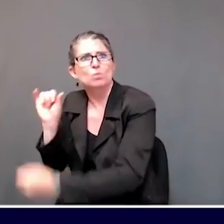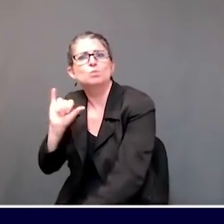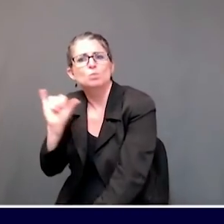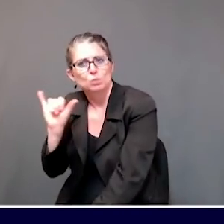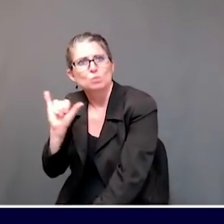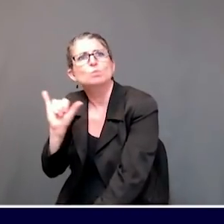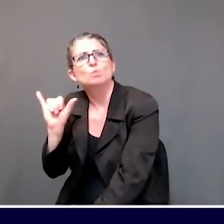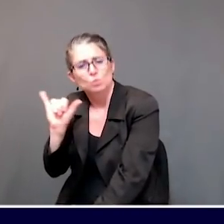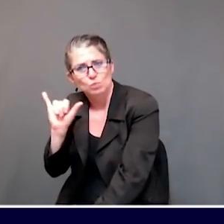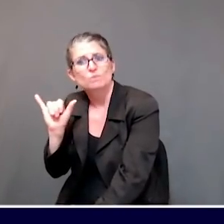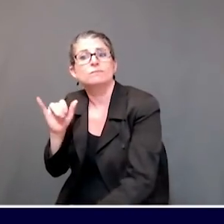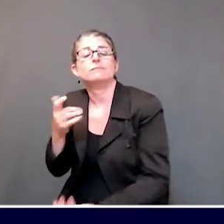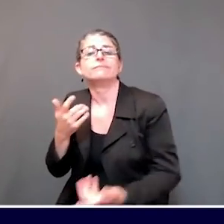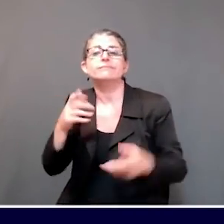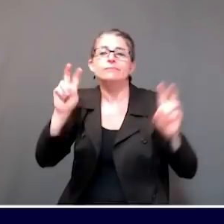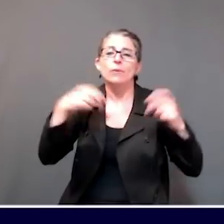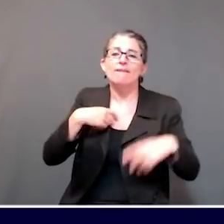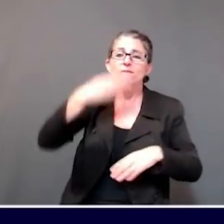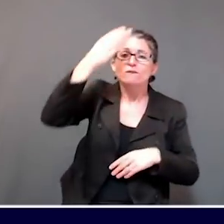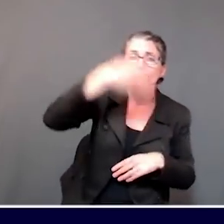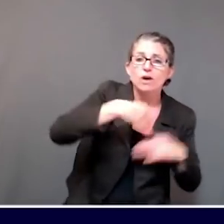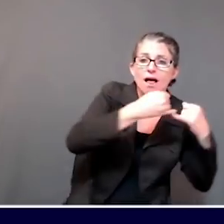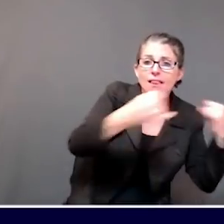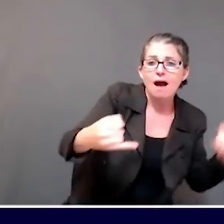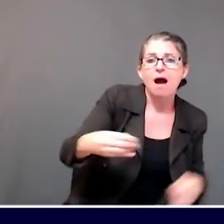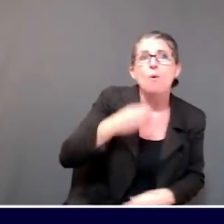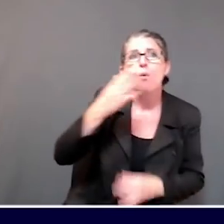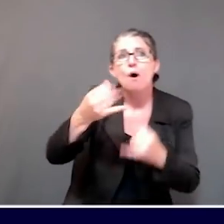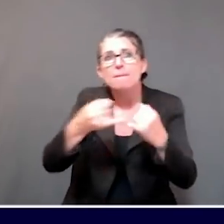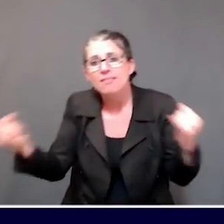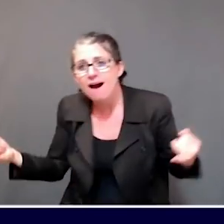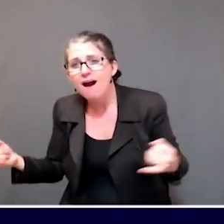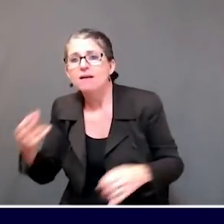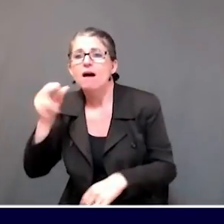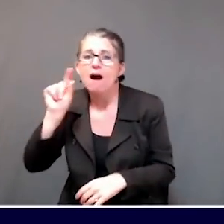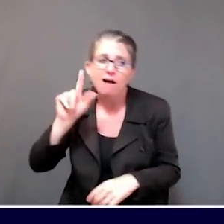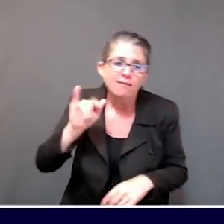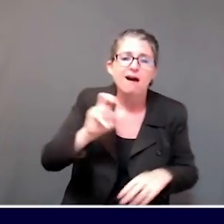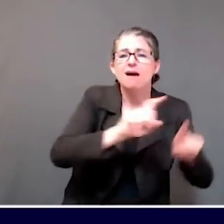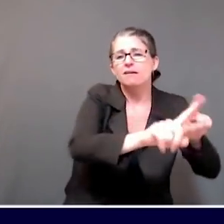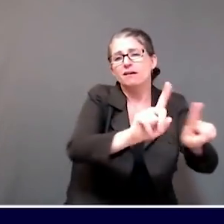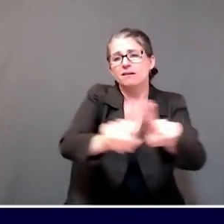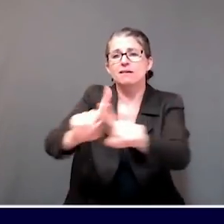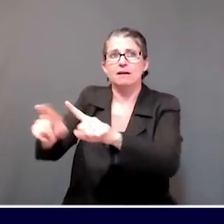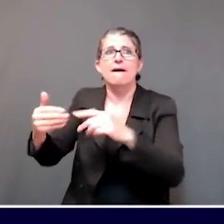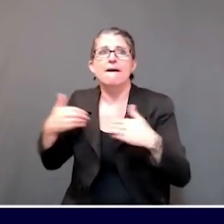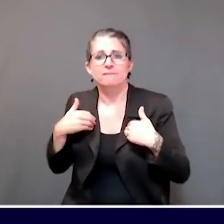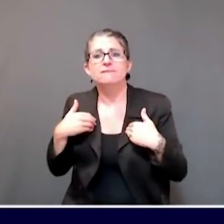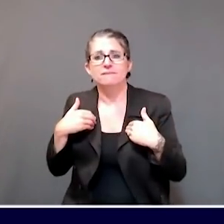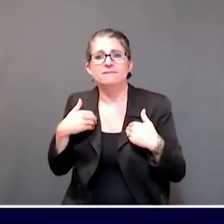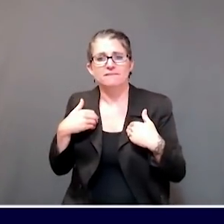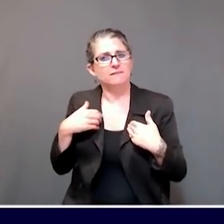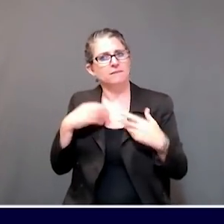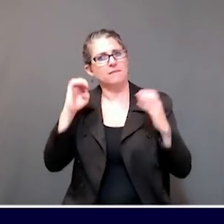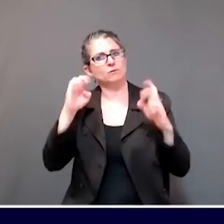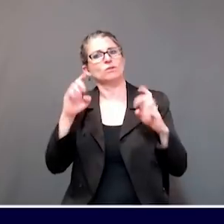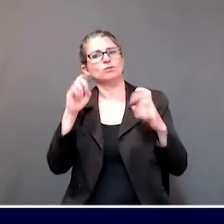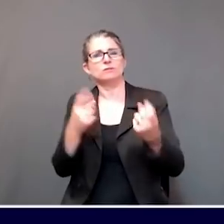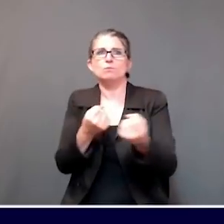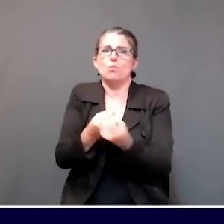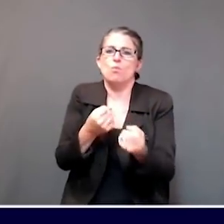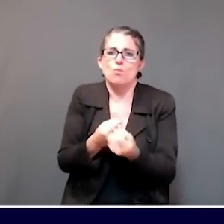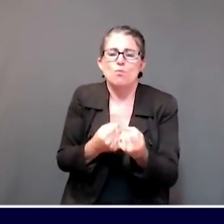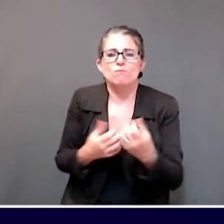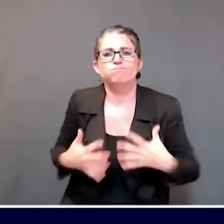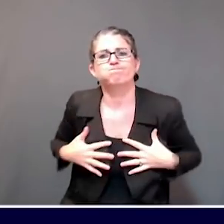that people can access help remotely. And as we've been going back into engagement, because back in May, we